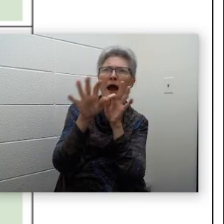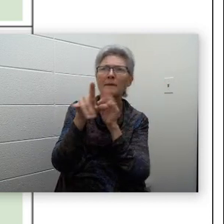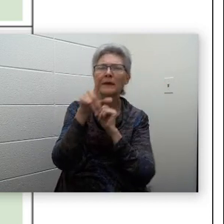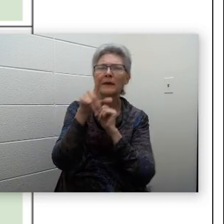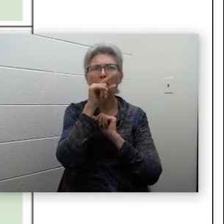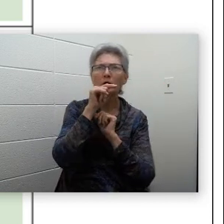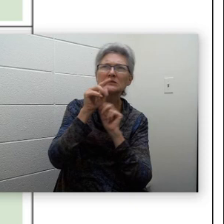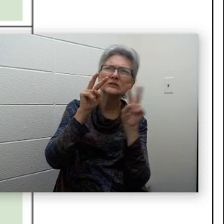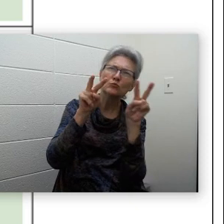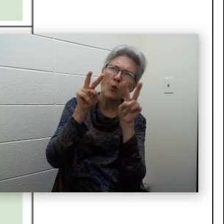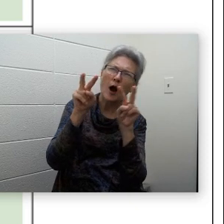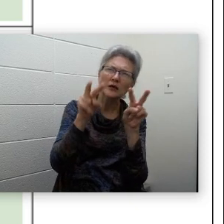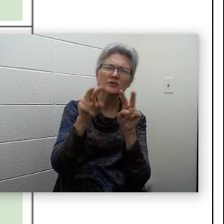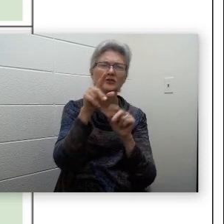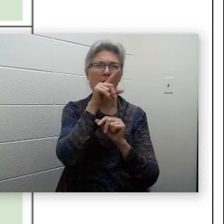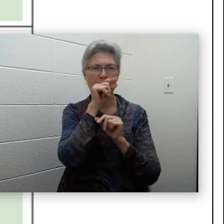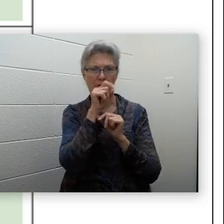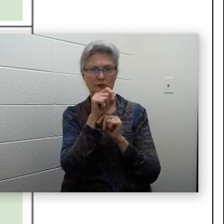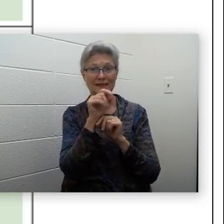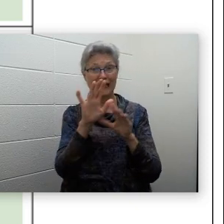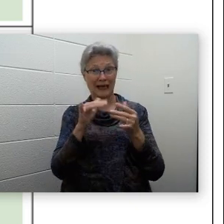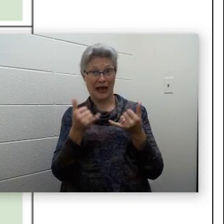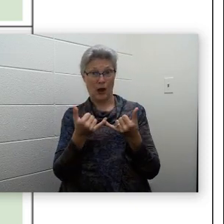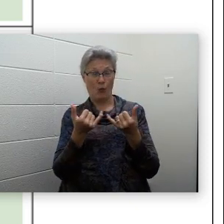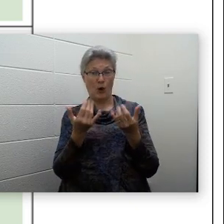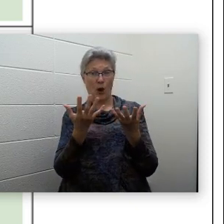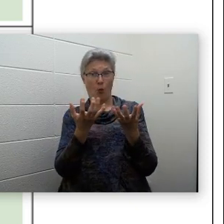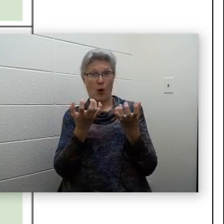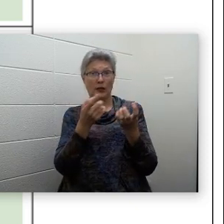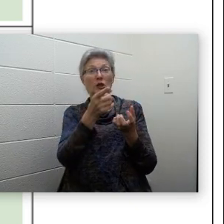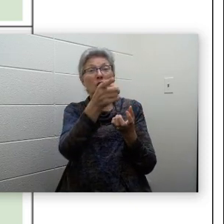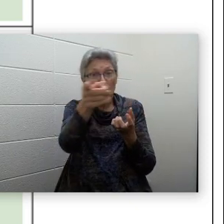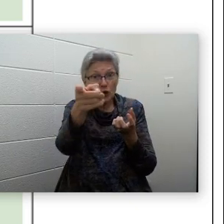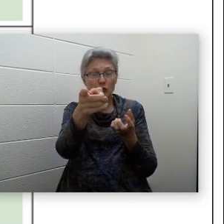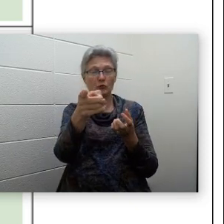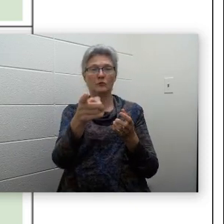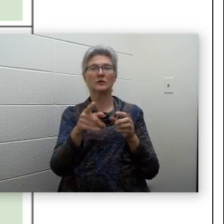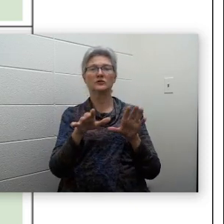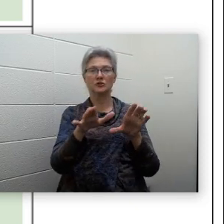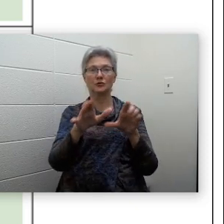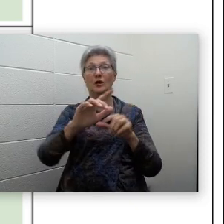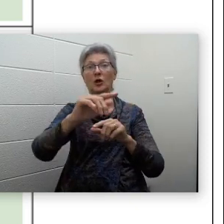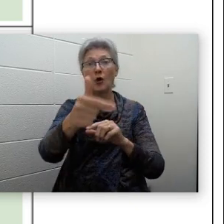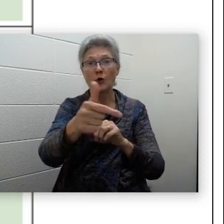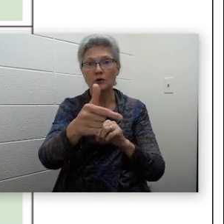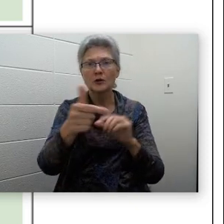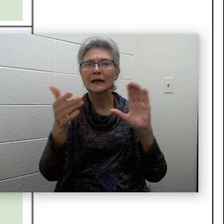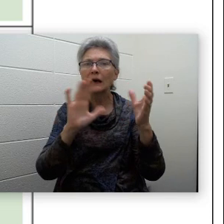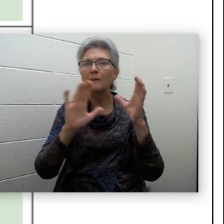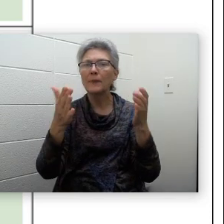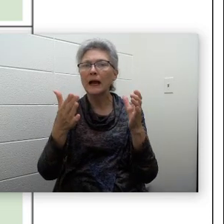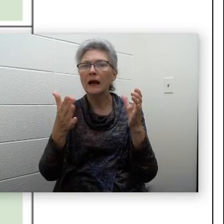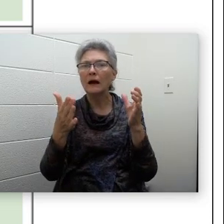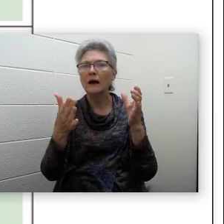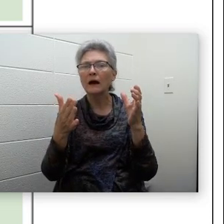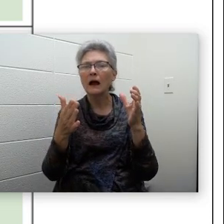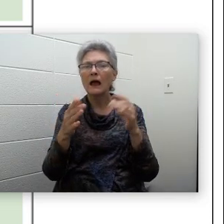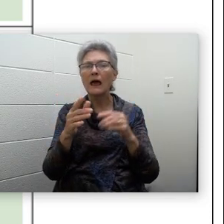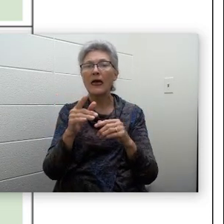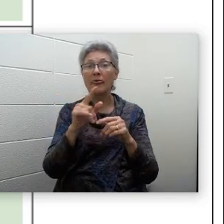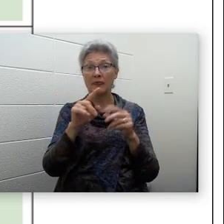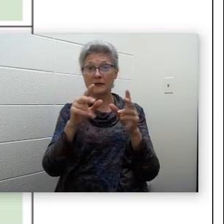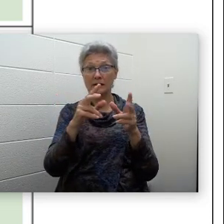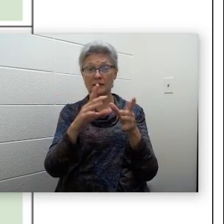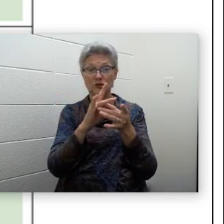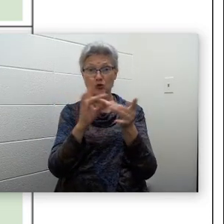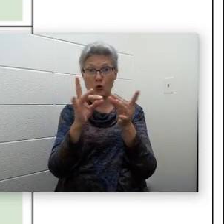because he's watching them. Now what I would like you to do is I would like you now to compare the